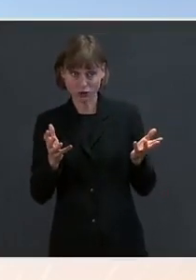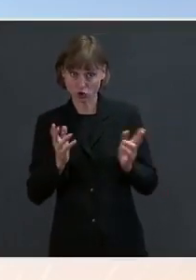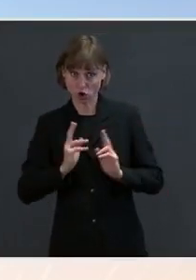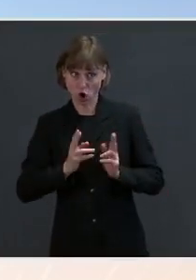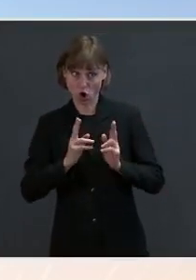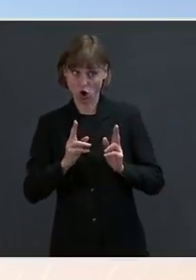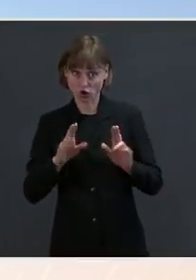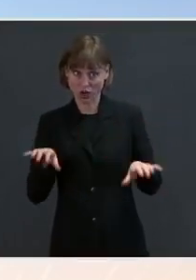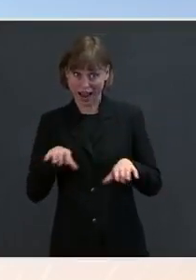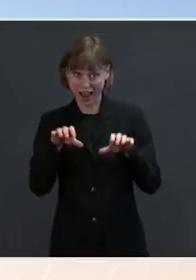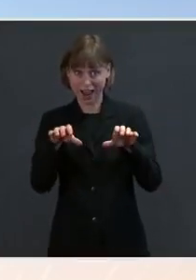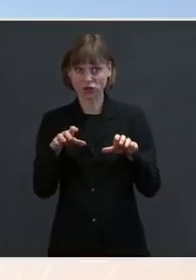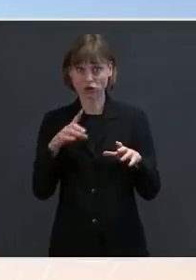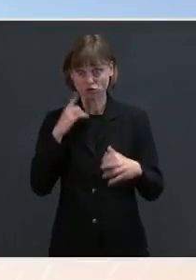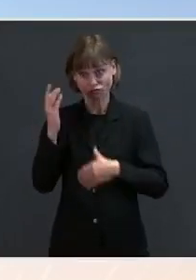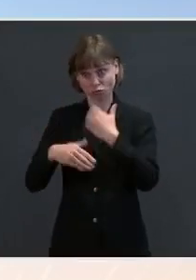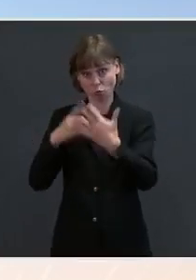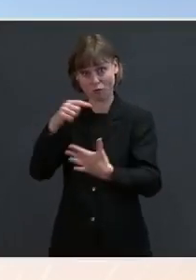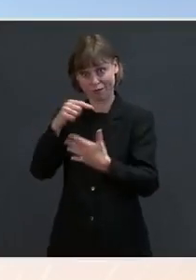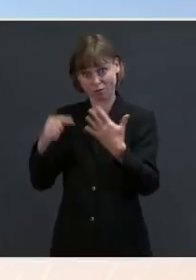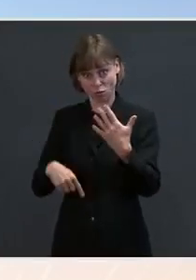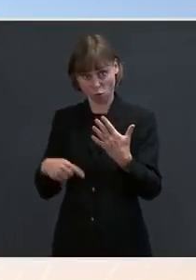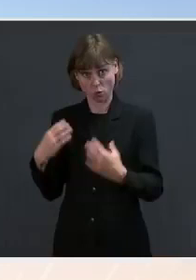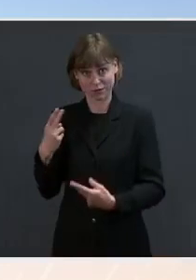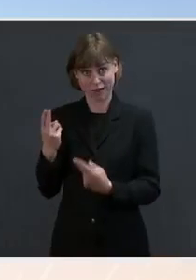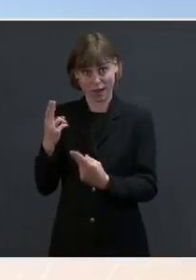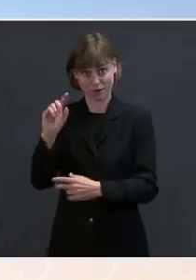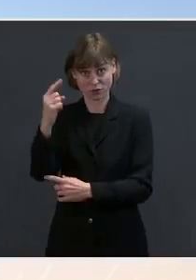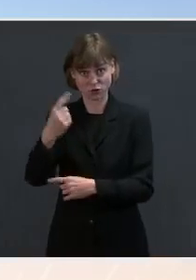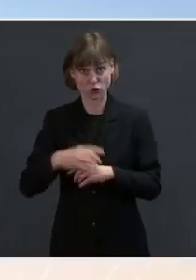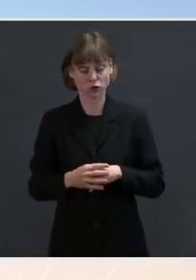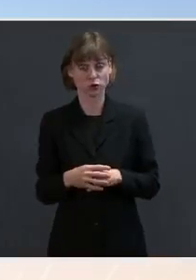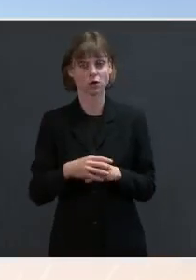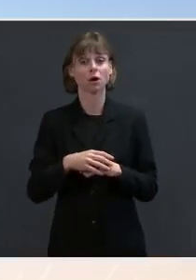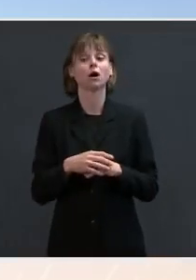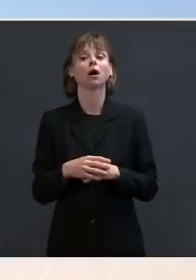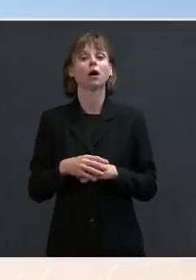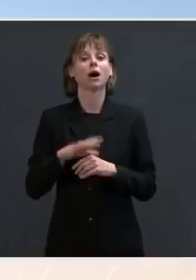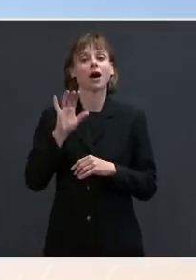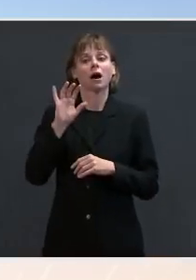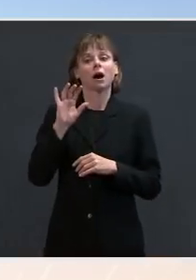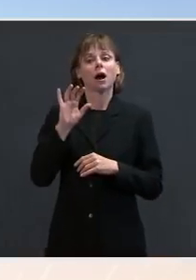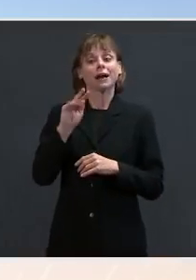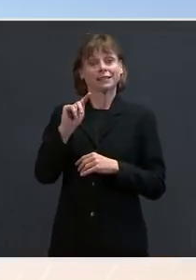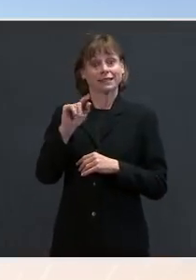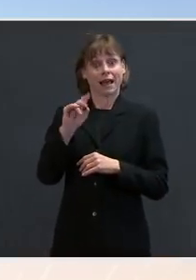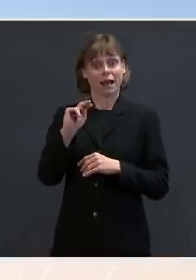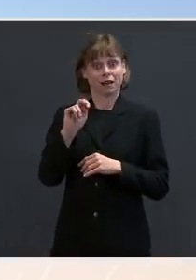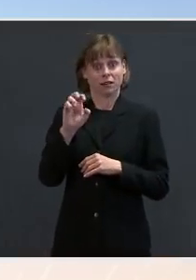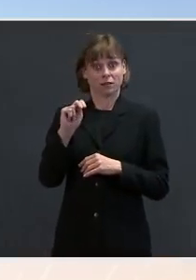on moving those forward. In terms of the nomination, Neera Tandon, as we've talked about